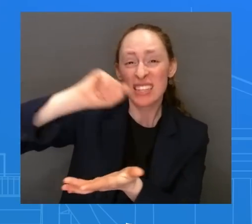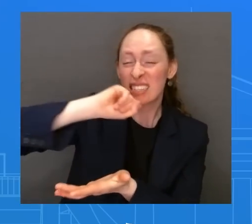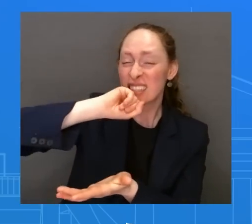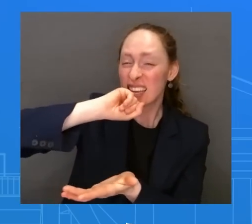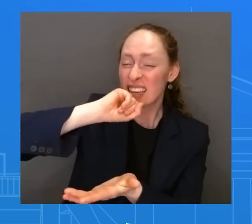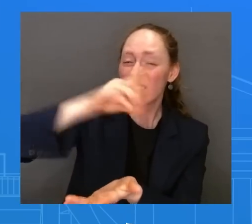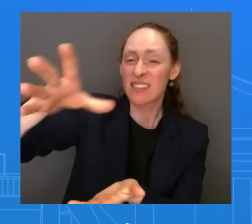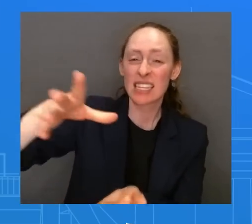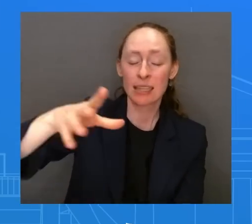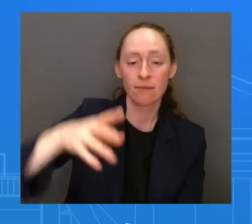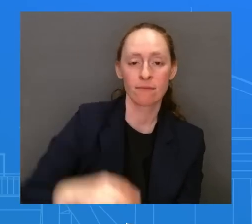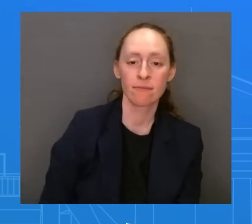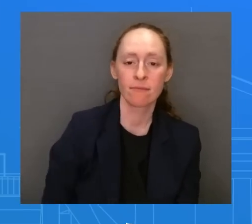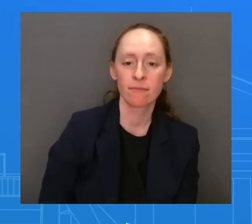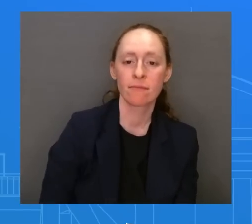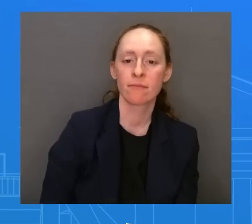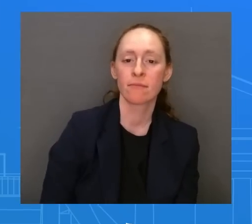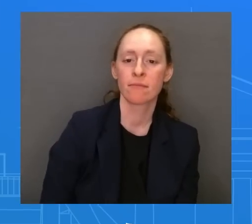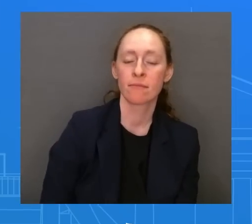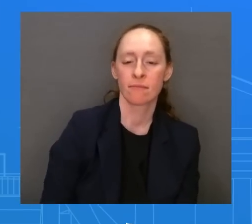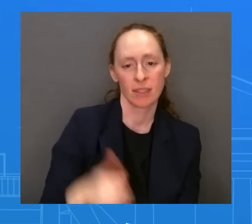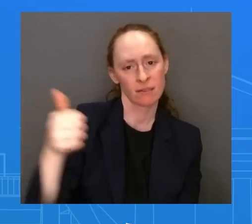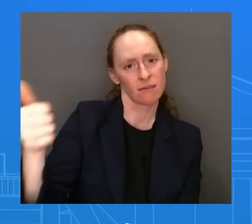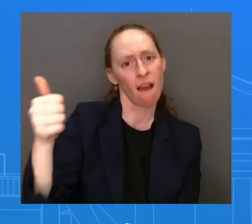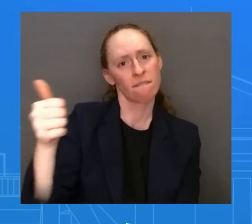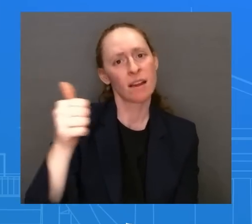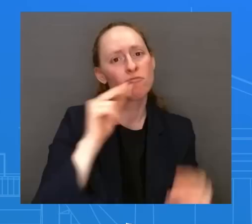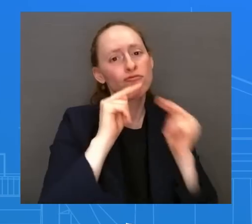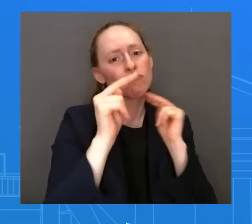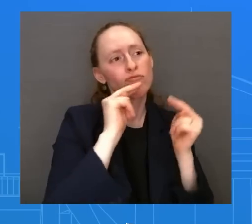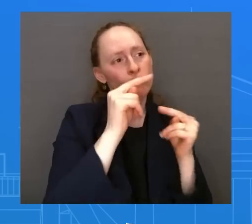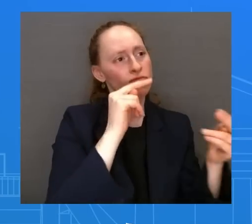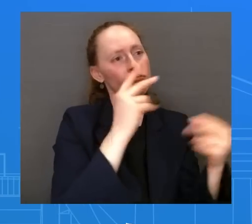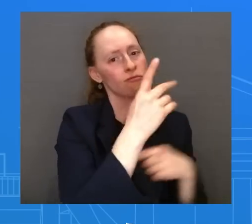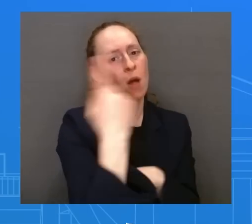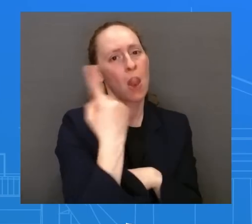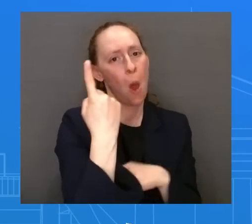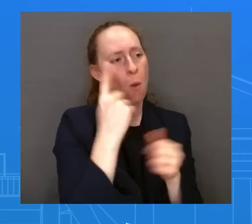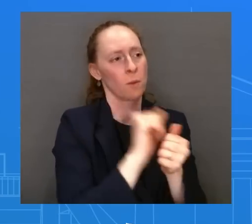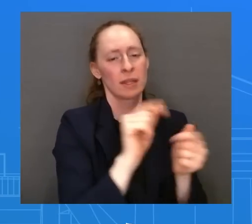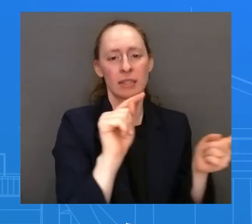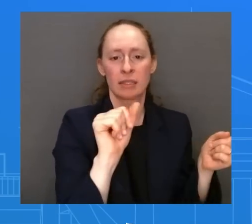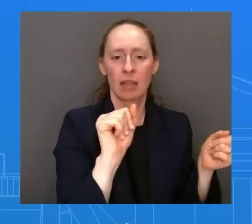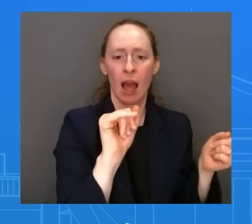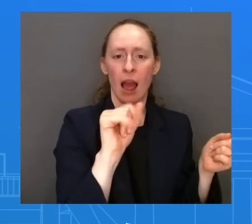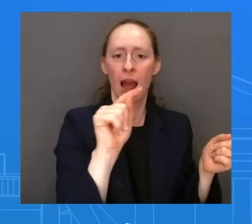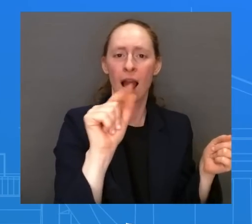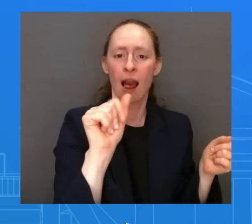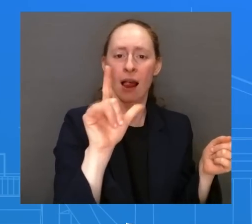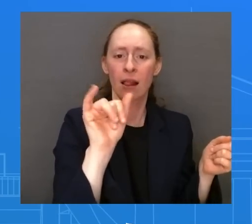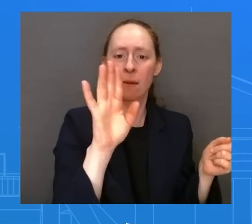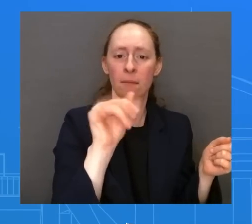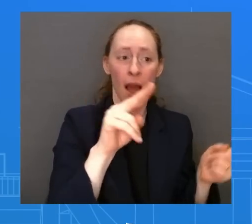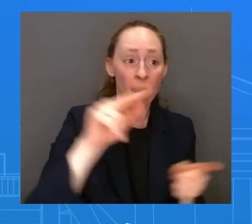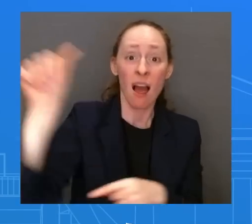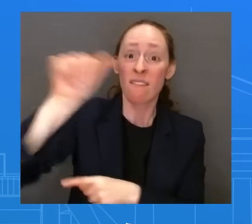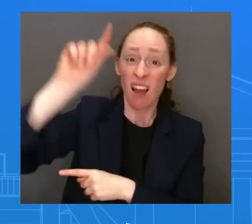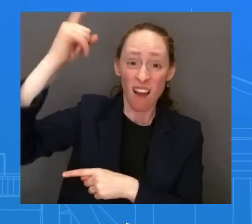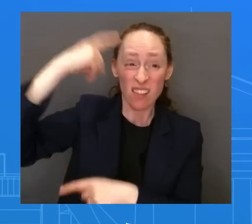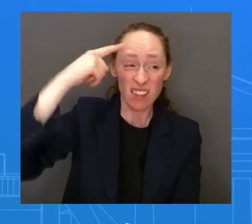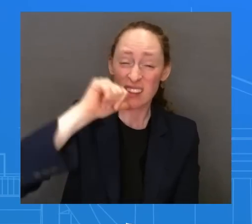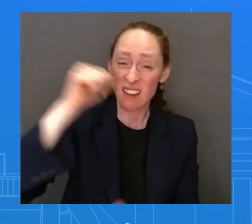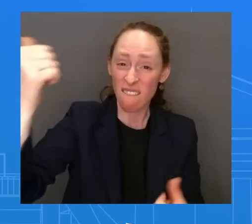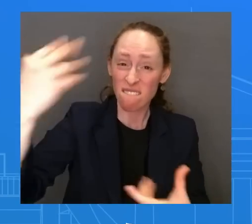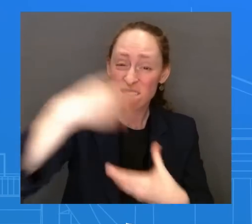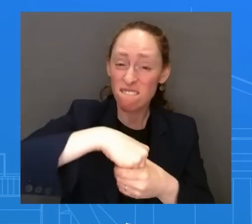government in the room and he all but froze the special immigrant Visa